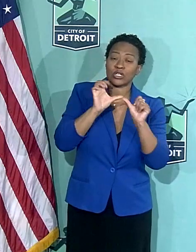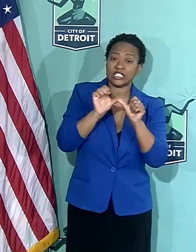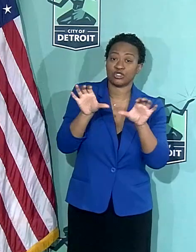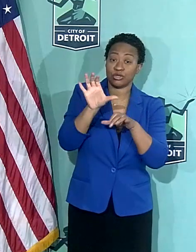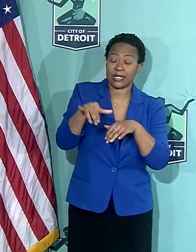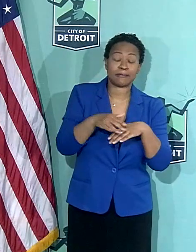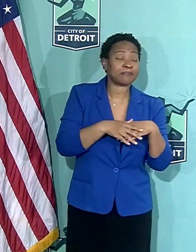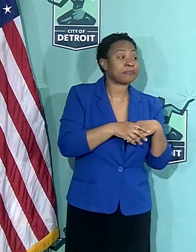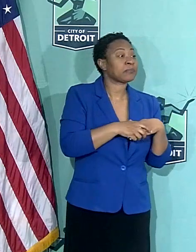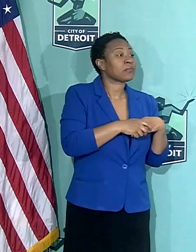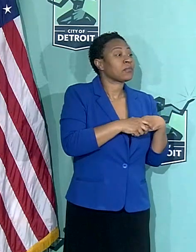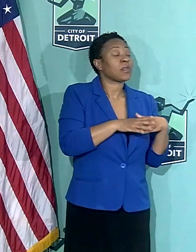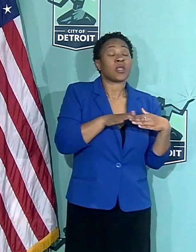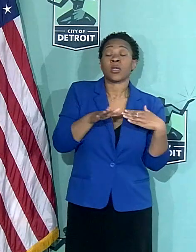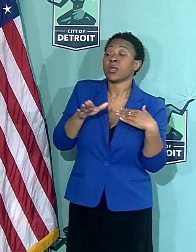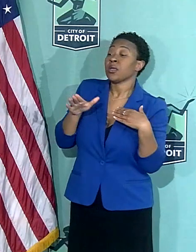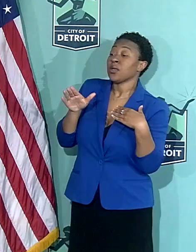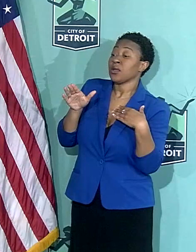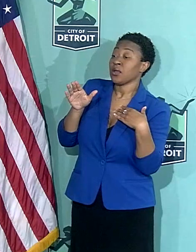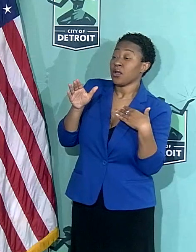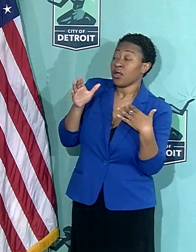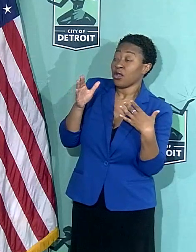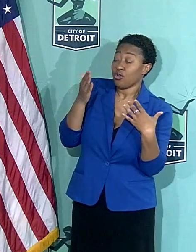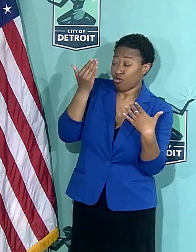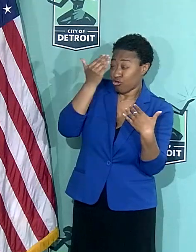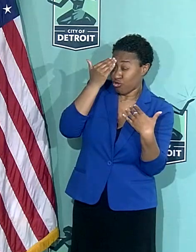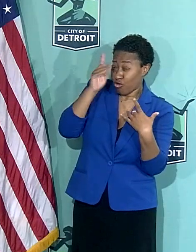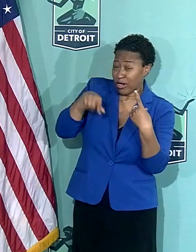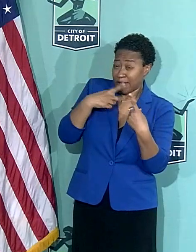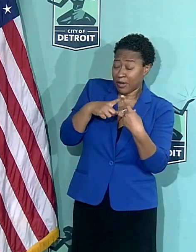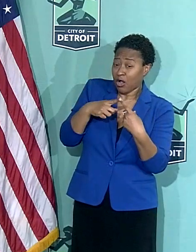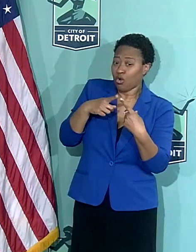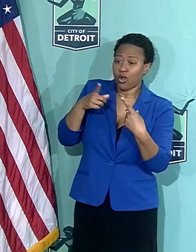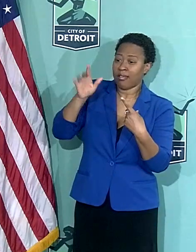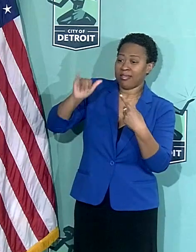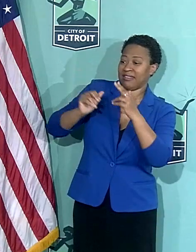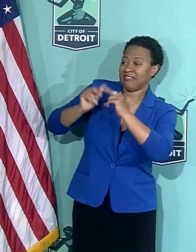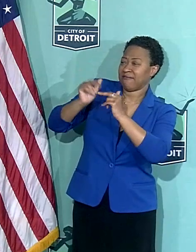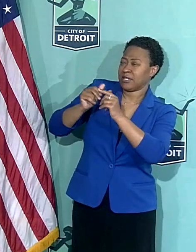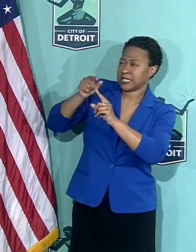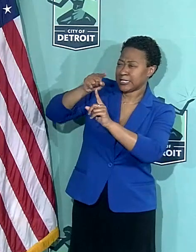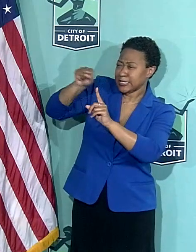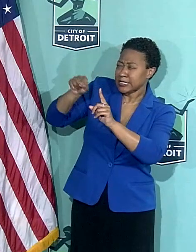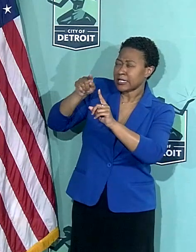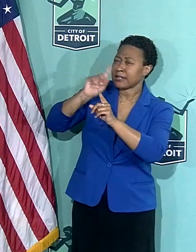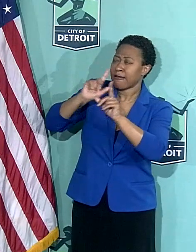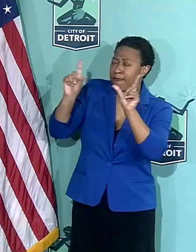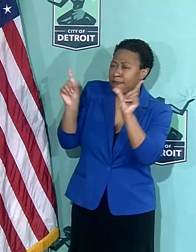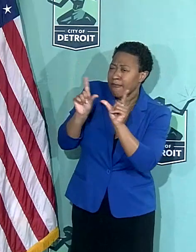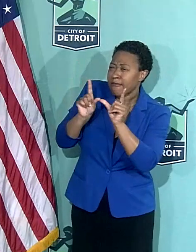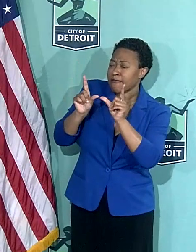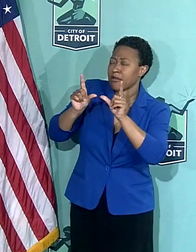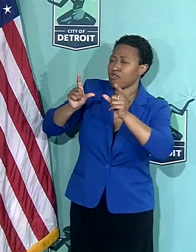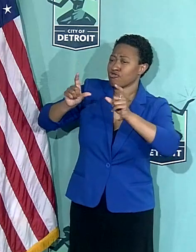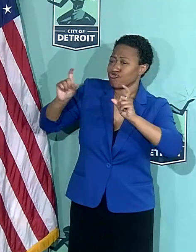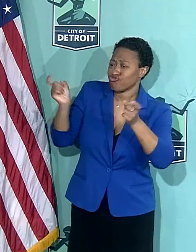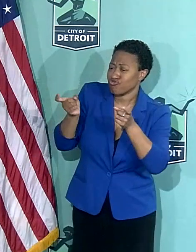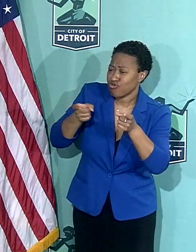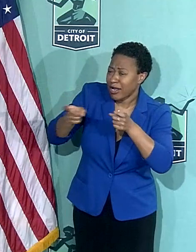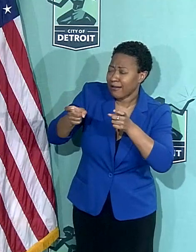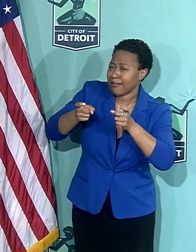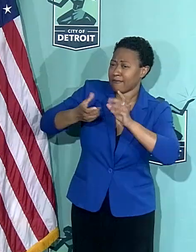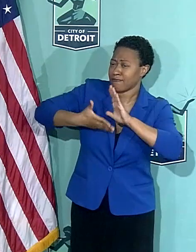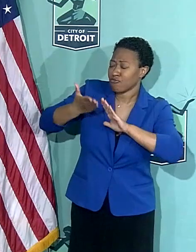of knowing about the presence of these facilities, are they licensed or regulated by the state or the city? I mean, is